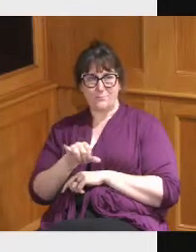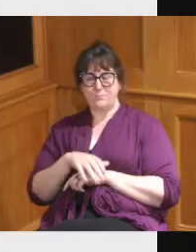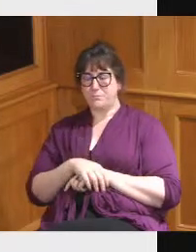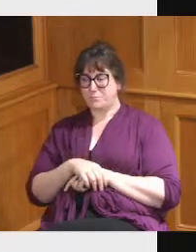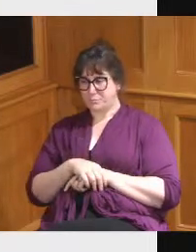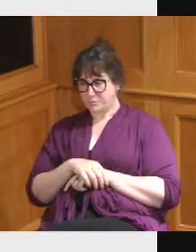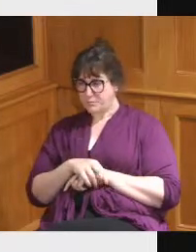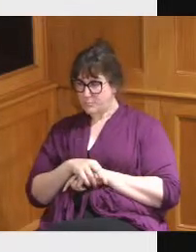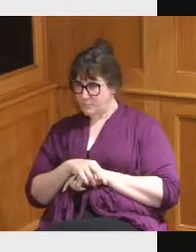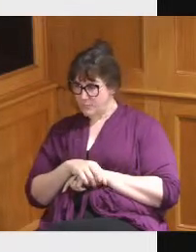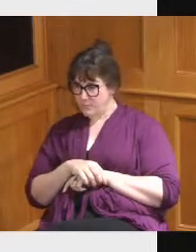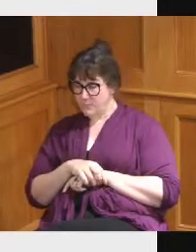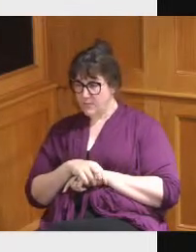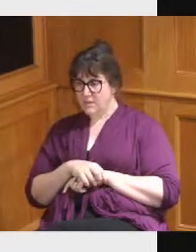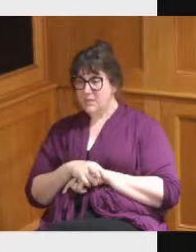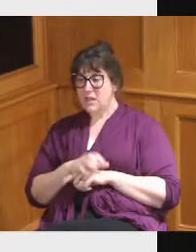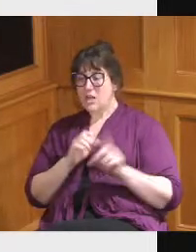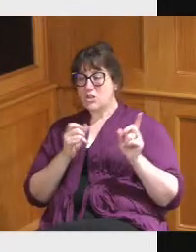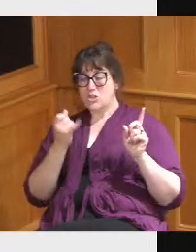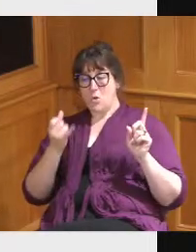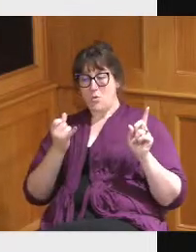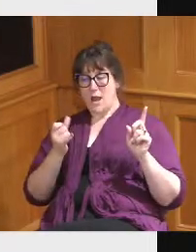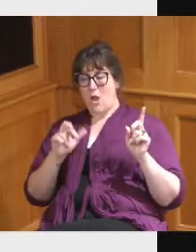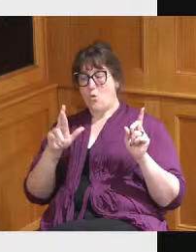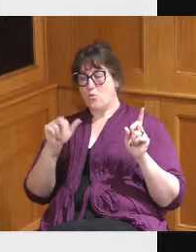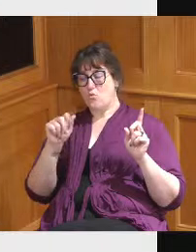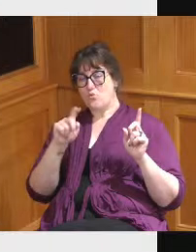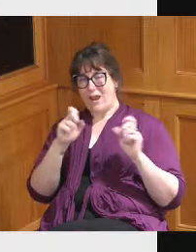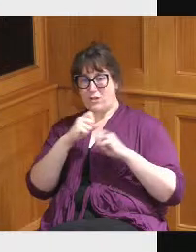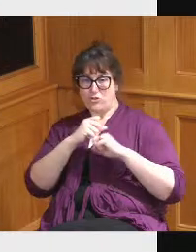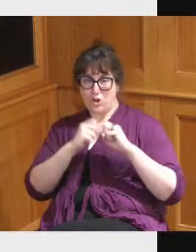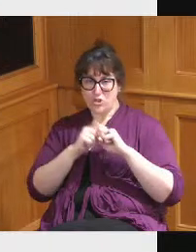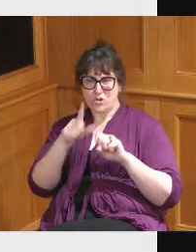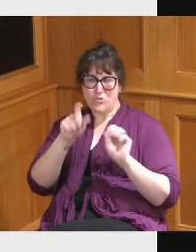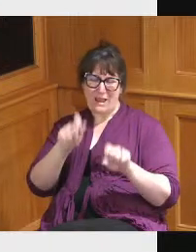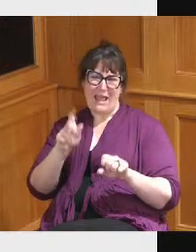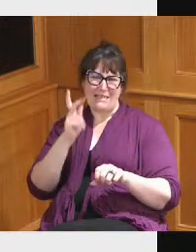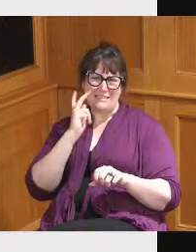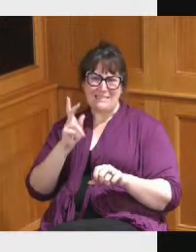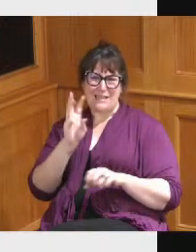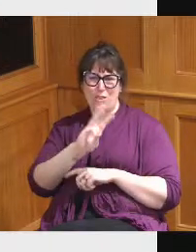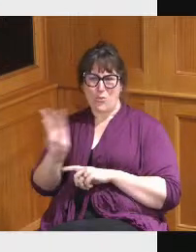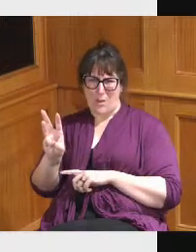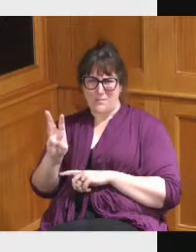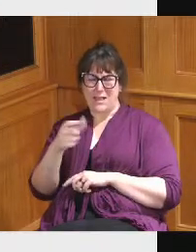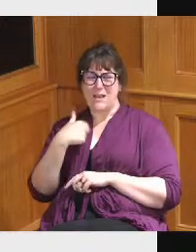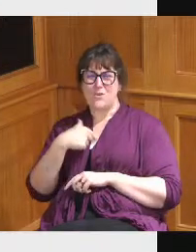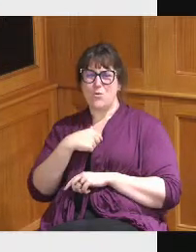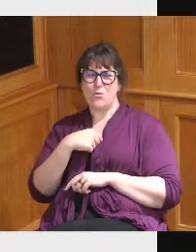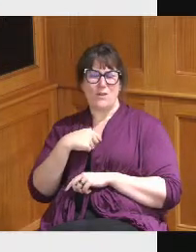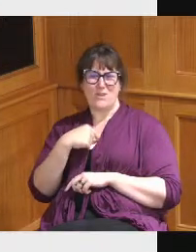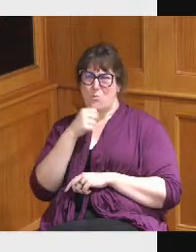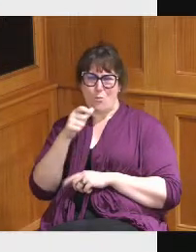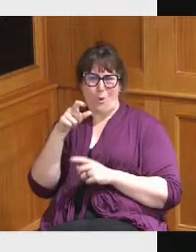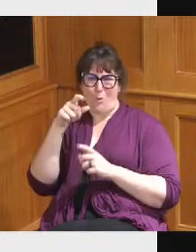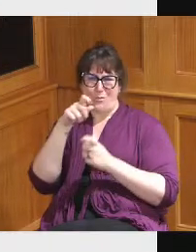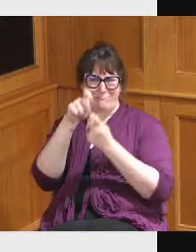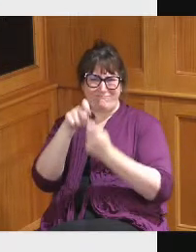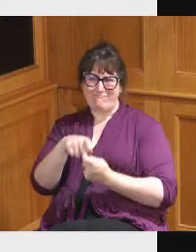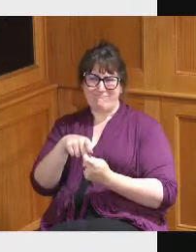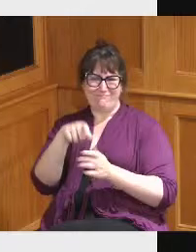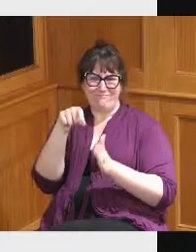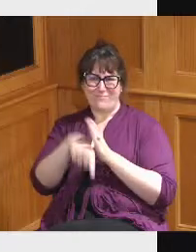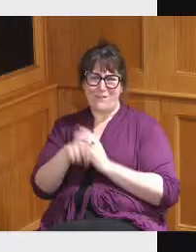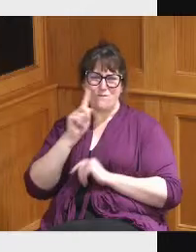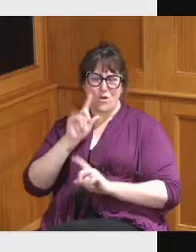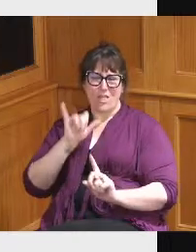This is our rate structure. You can find this on our website. Won't go into great detail on this, but the most important thing is just to